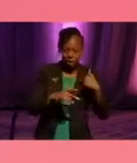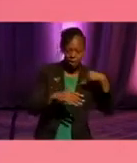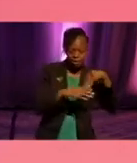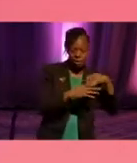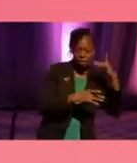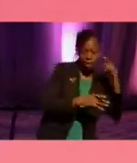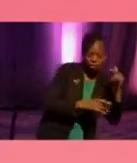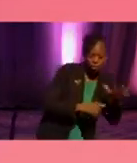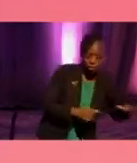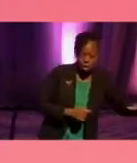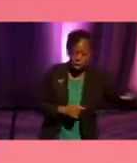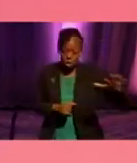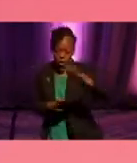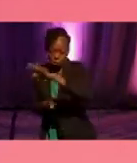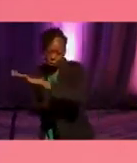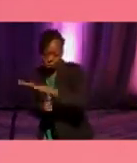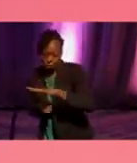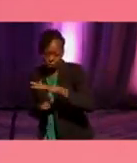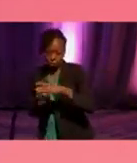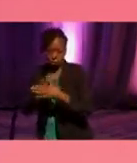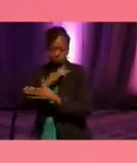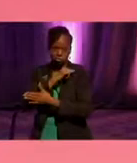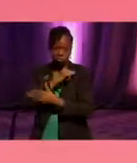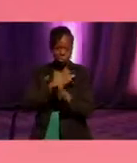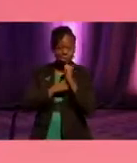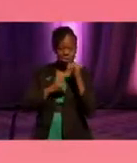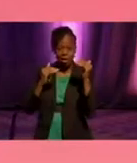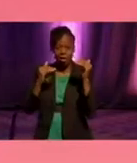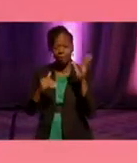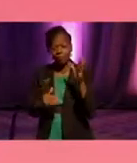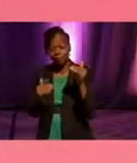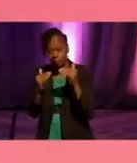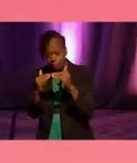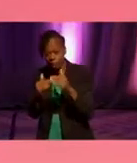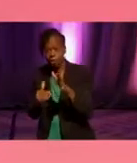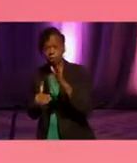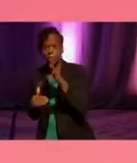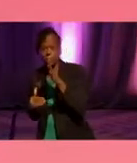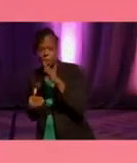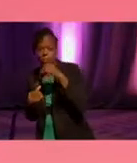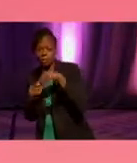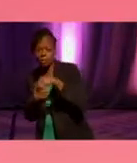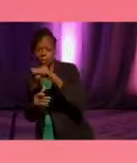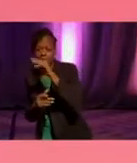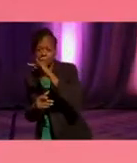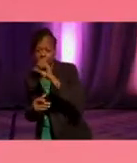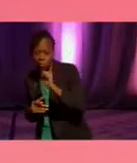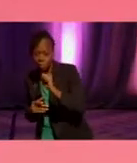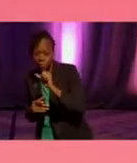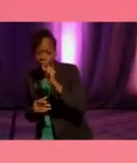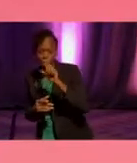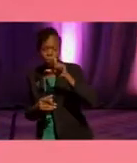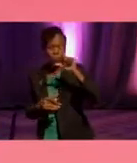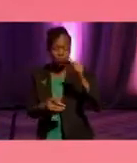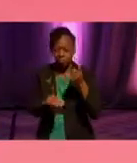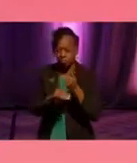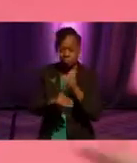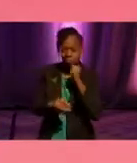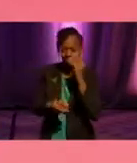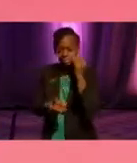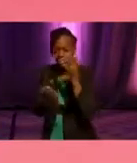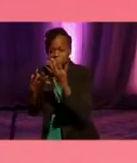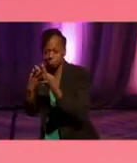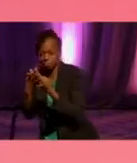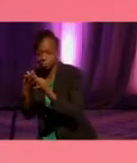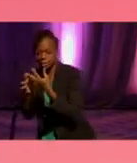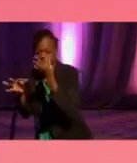the country. It's not fair that mamas in Mississippi or in Louisiana are not being screened. It's a simple thing. So